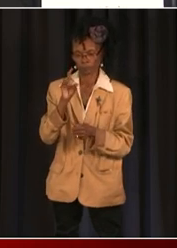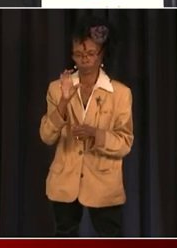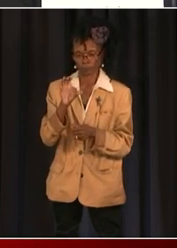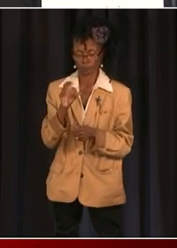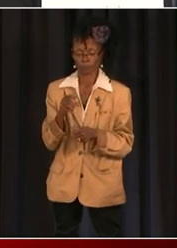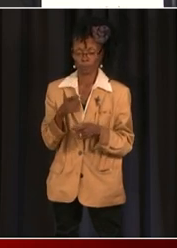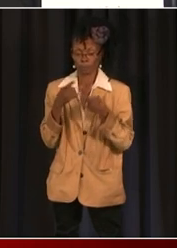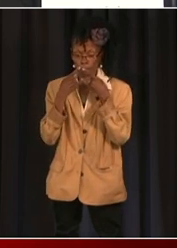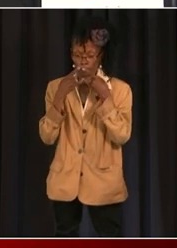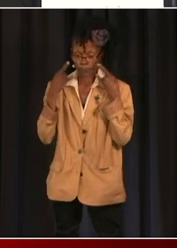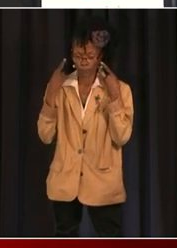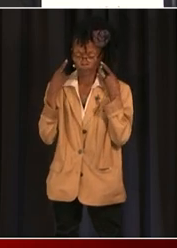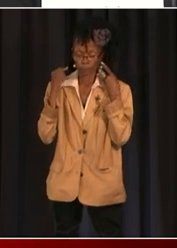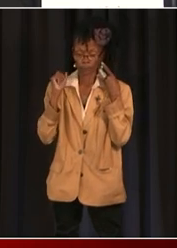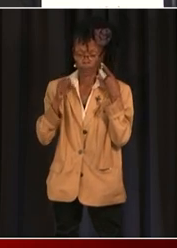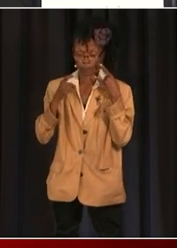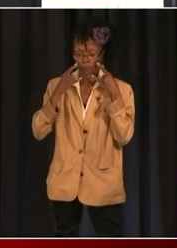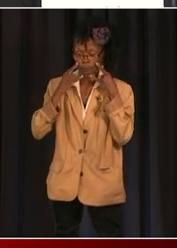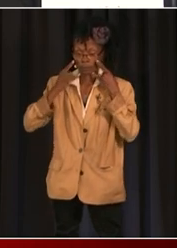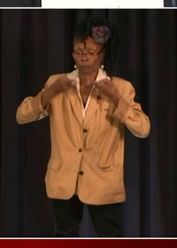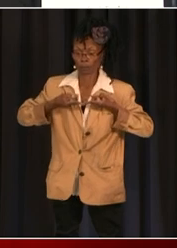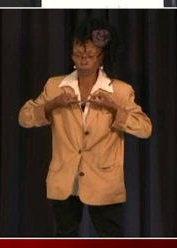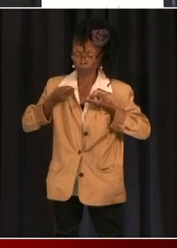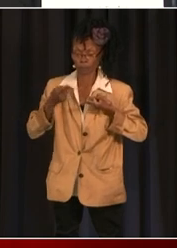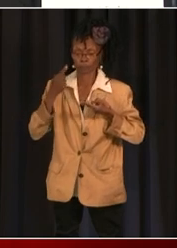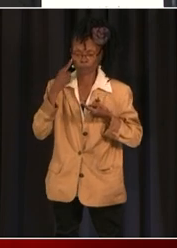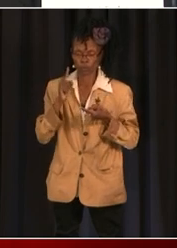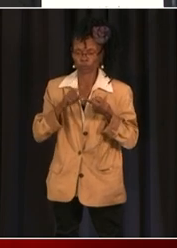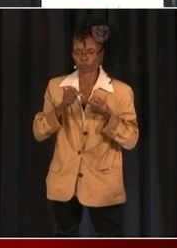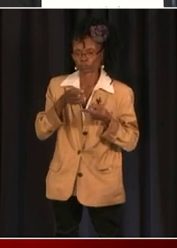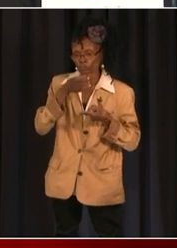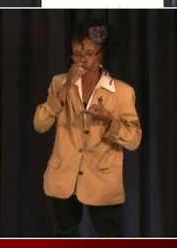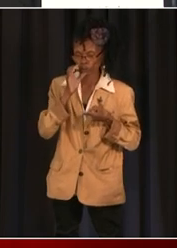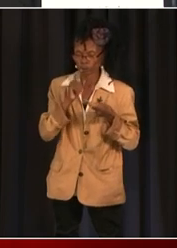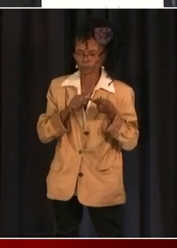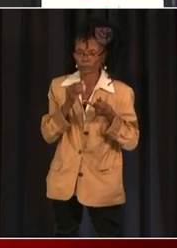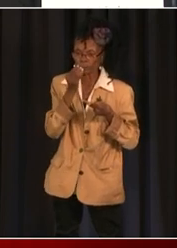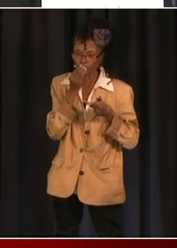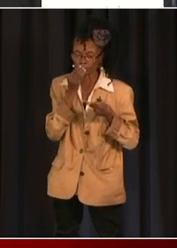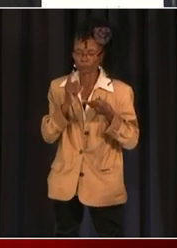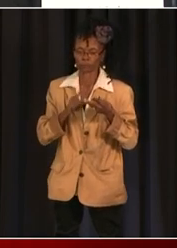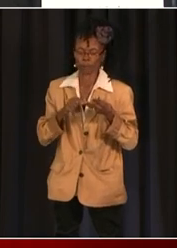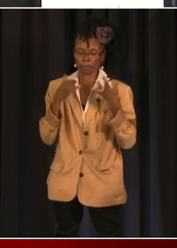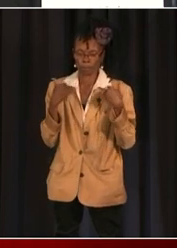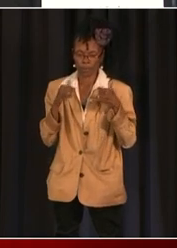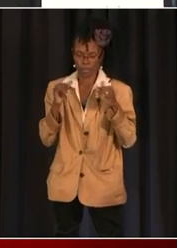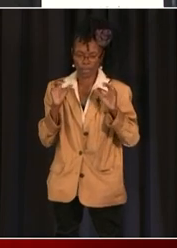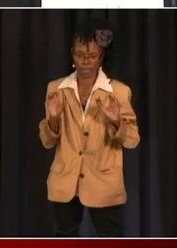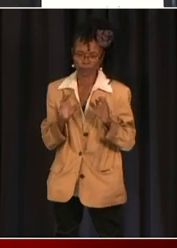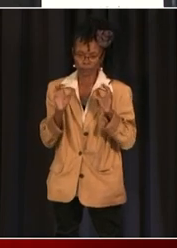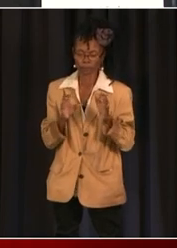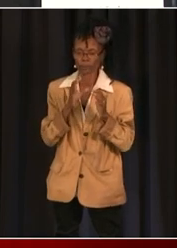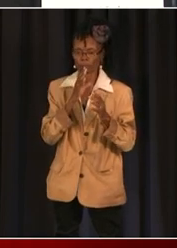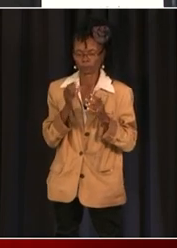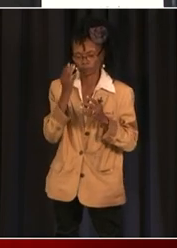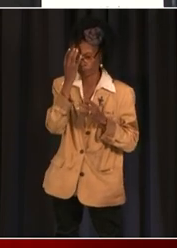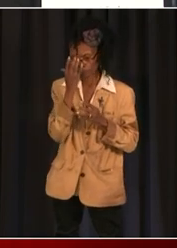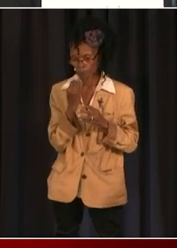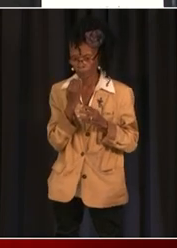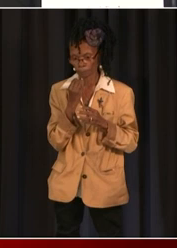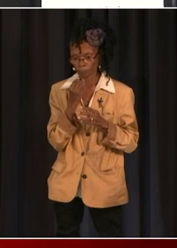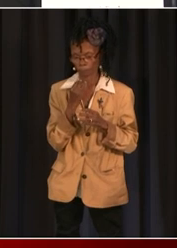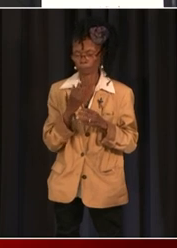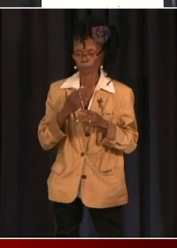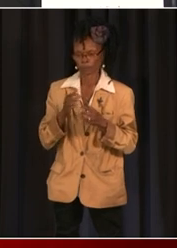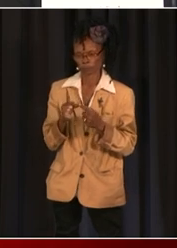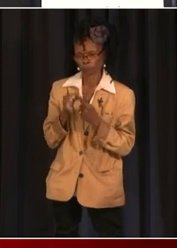be removed for eating, when students are actively eating or drinking or doing naps for our pre-K students.